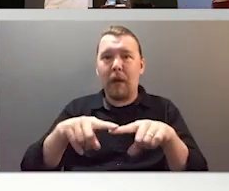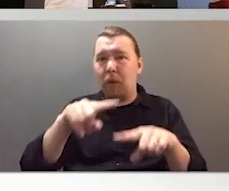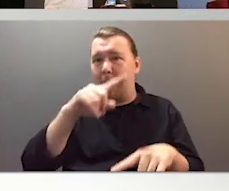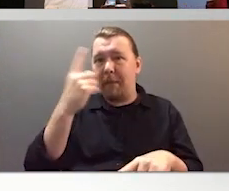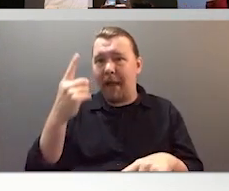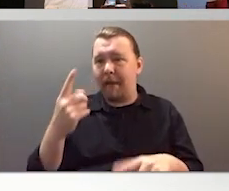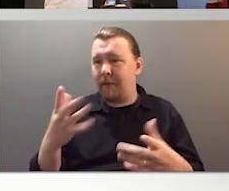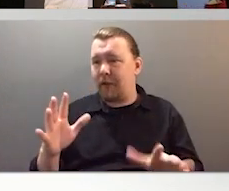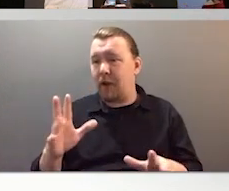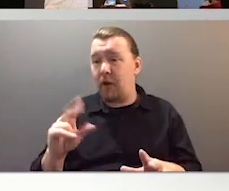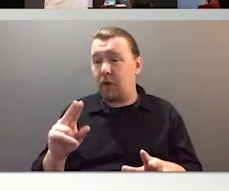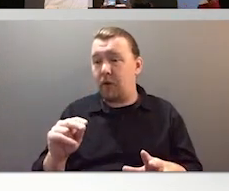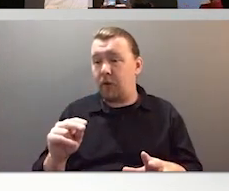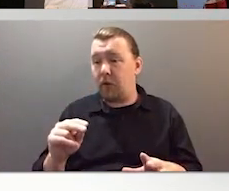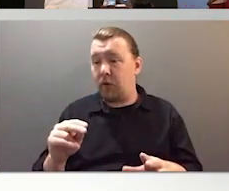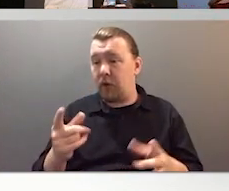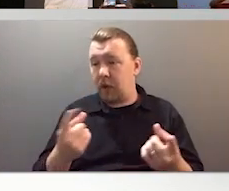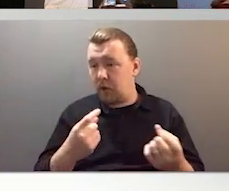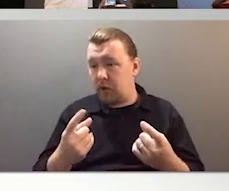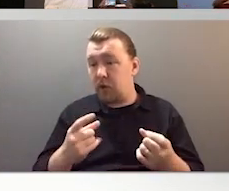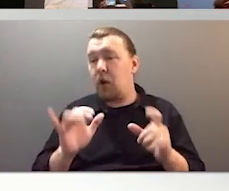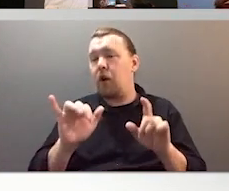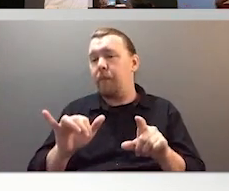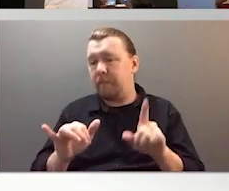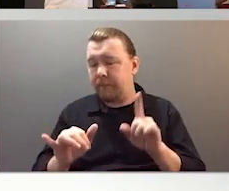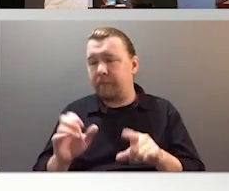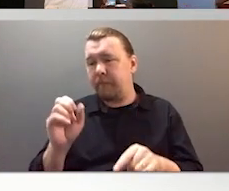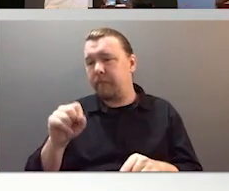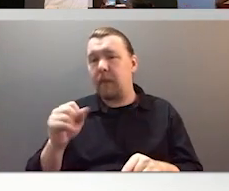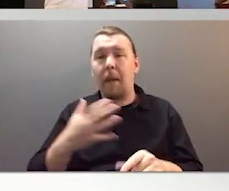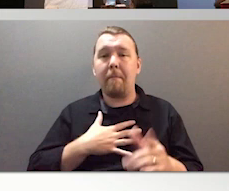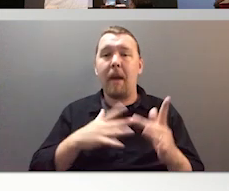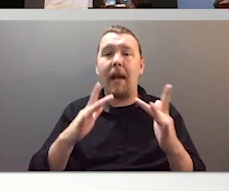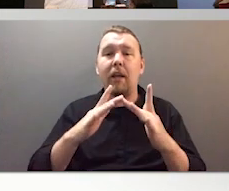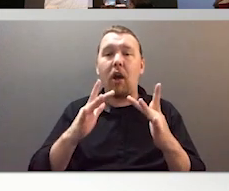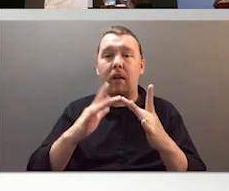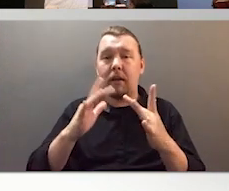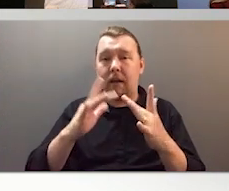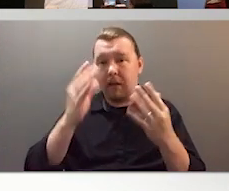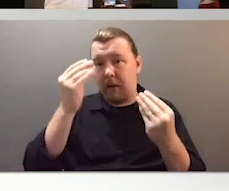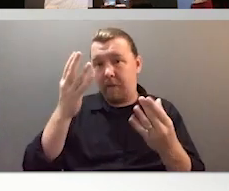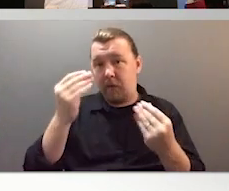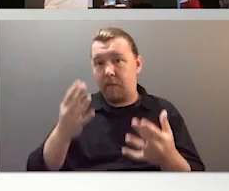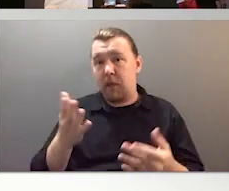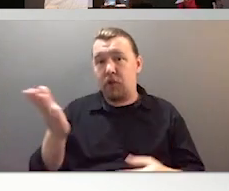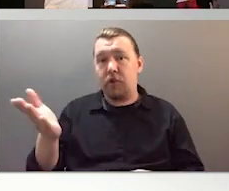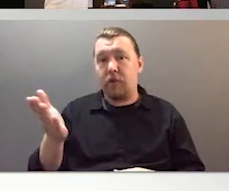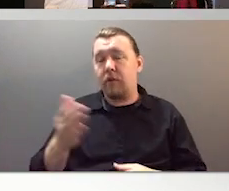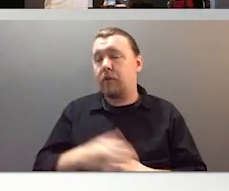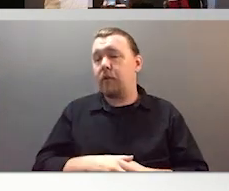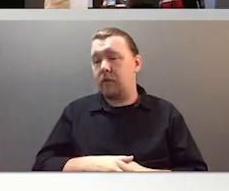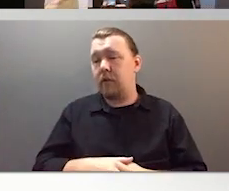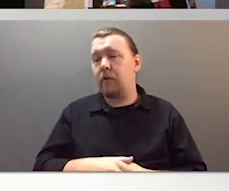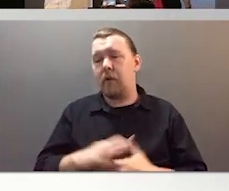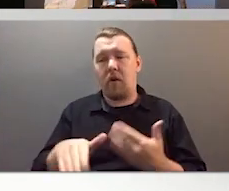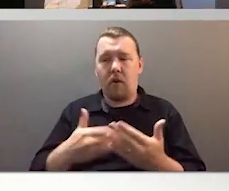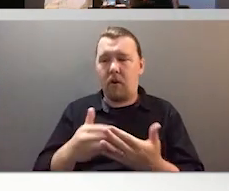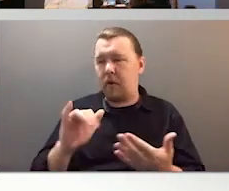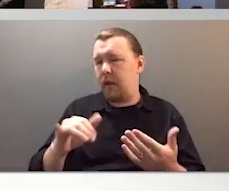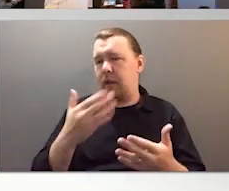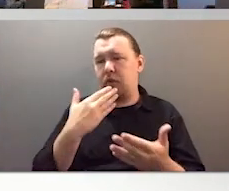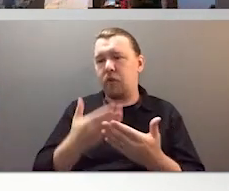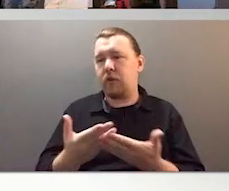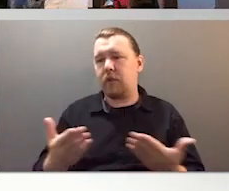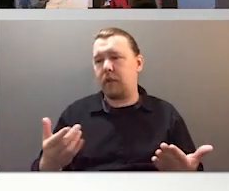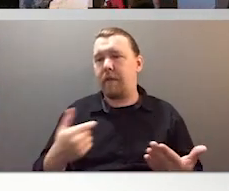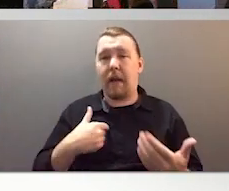of that other fun stuff, but you want to snag this. If you have questions, or your therapists have questions, or you are in